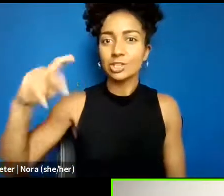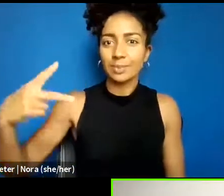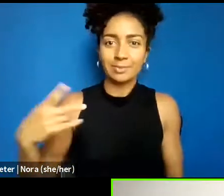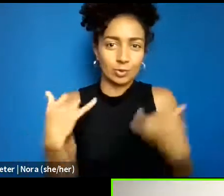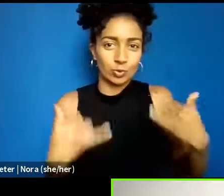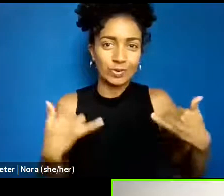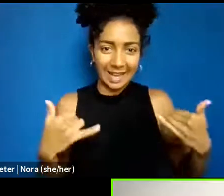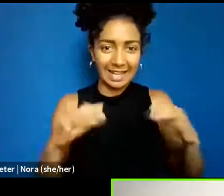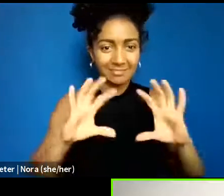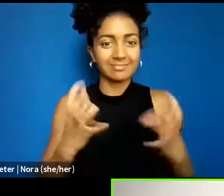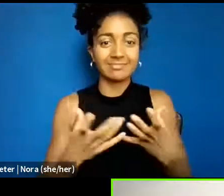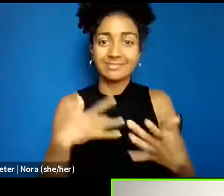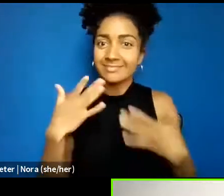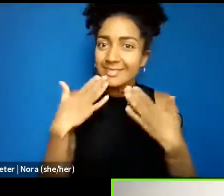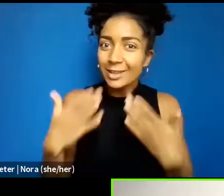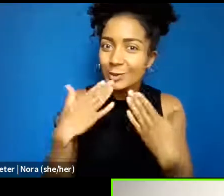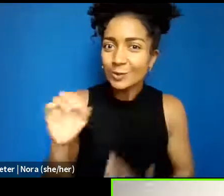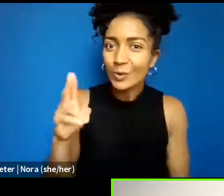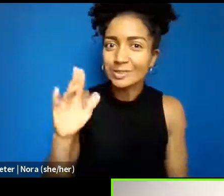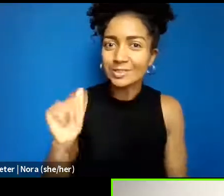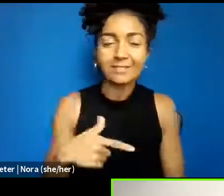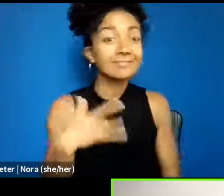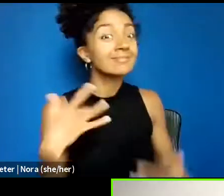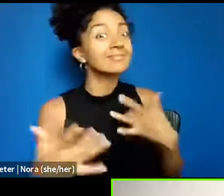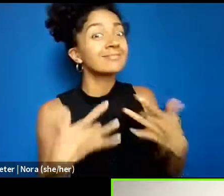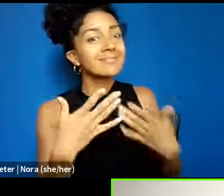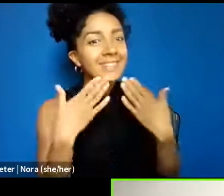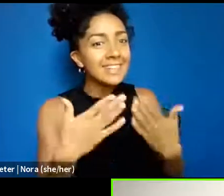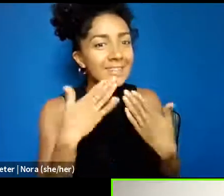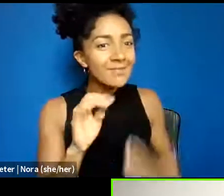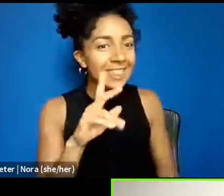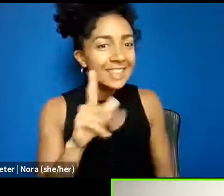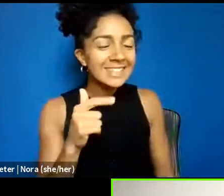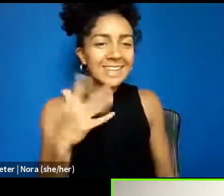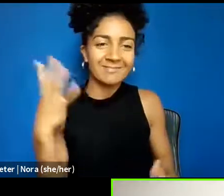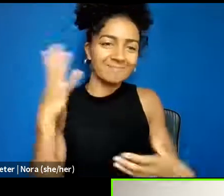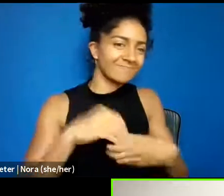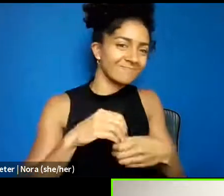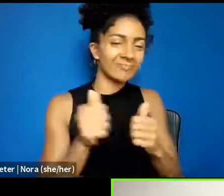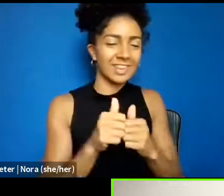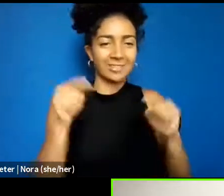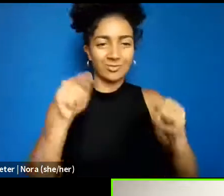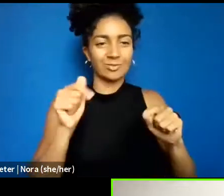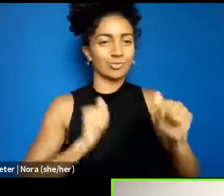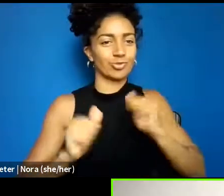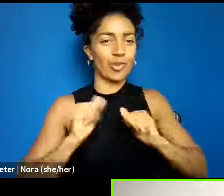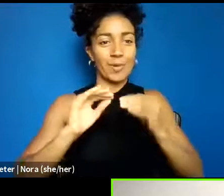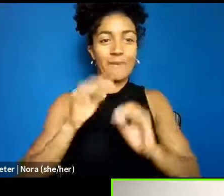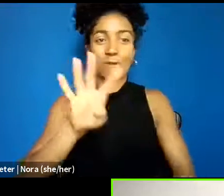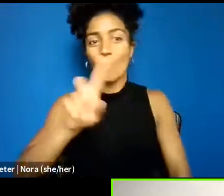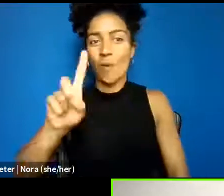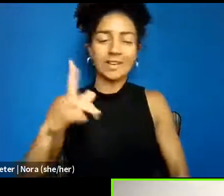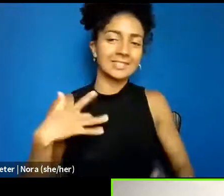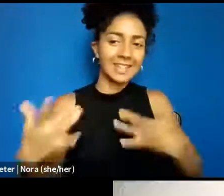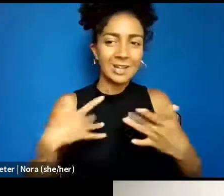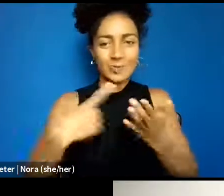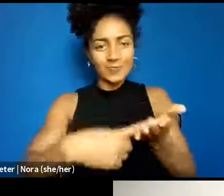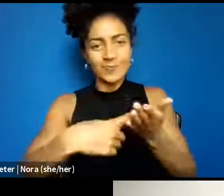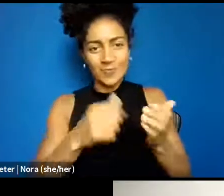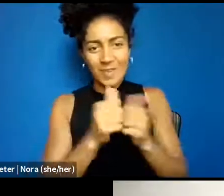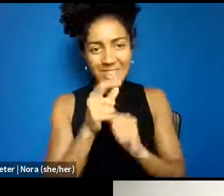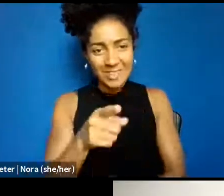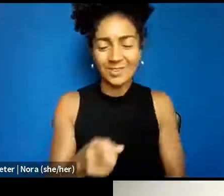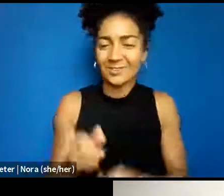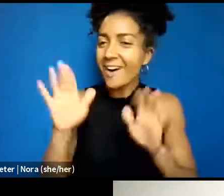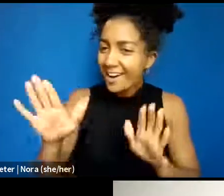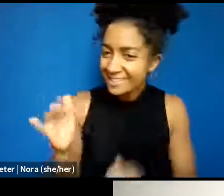so excited to be here with you on podcast number 41 and excited to have this discussion with you. Awesome. Me too. Me